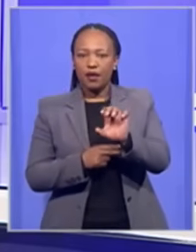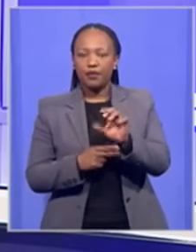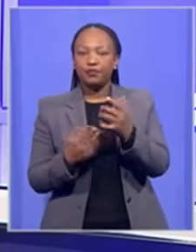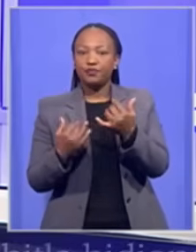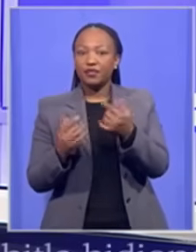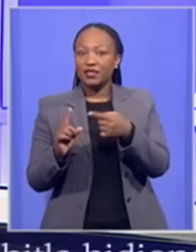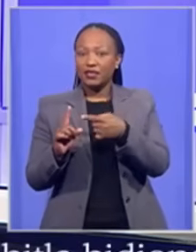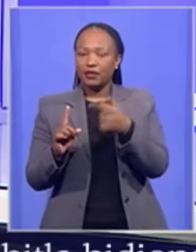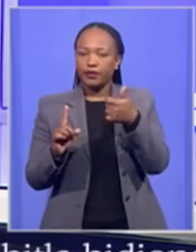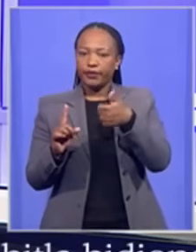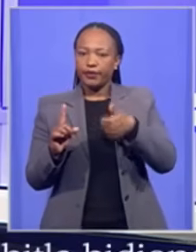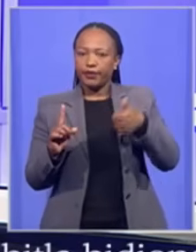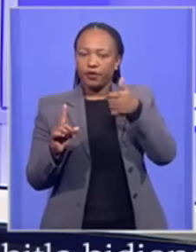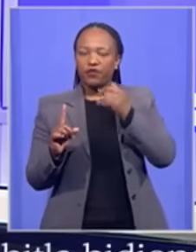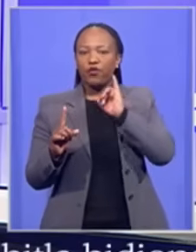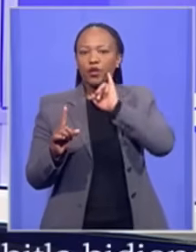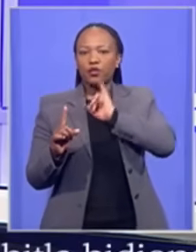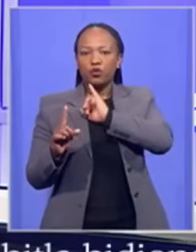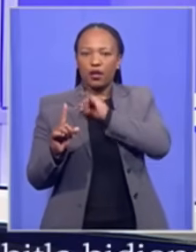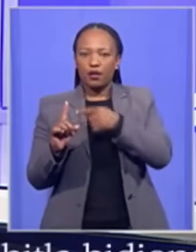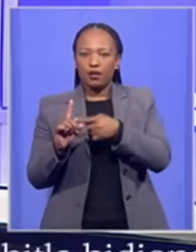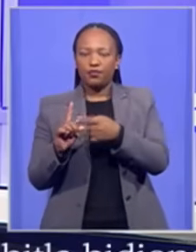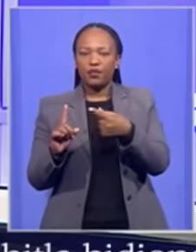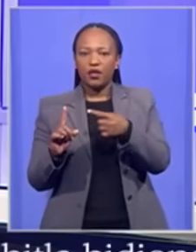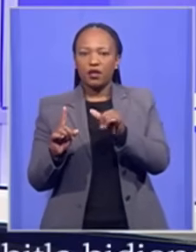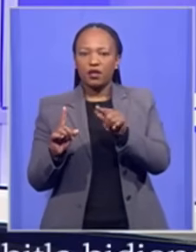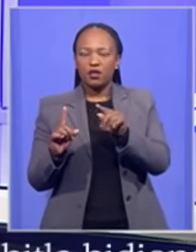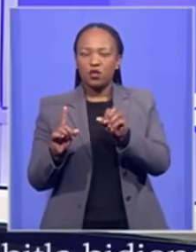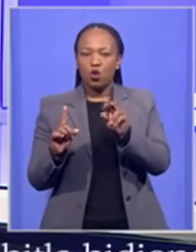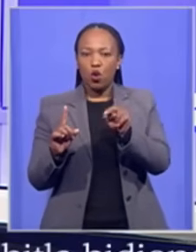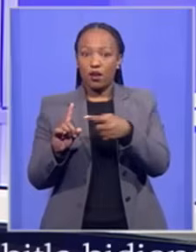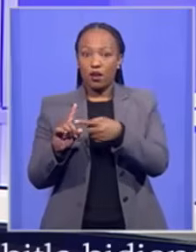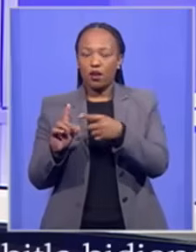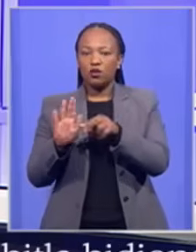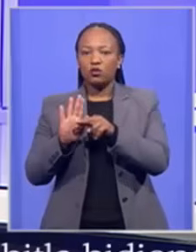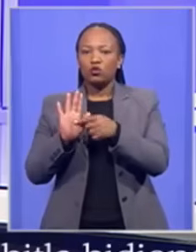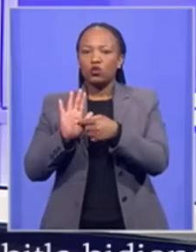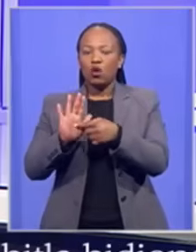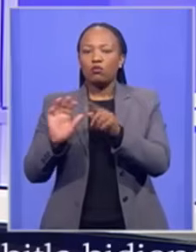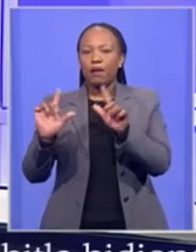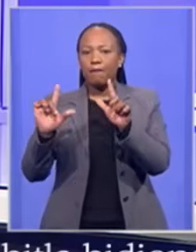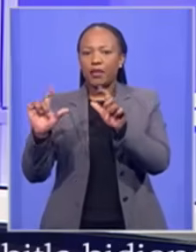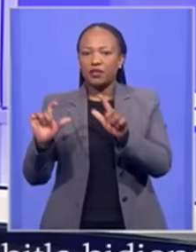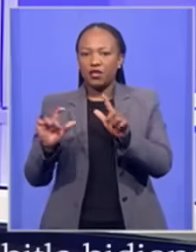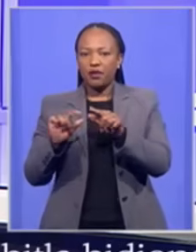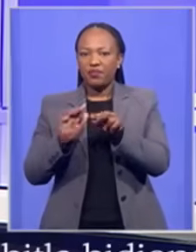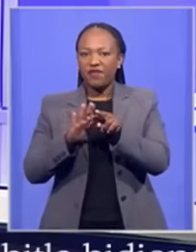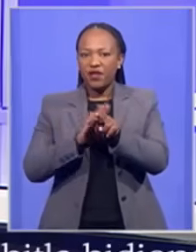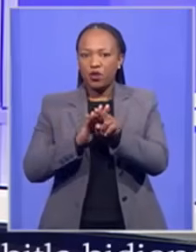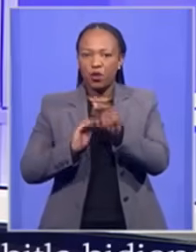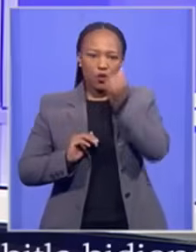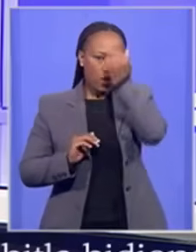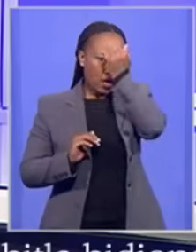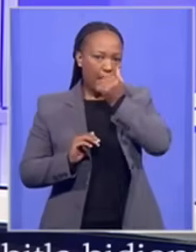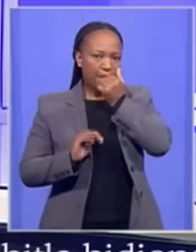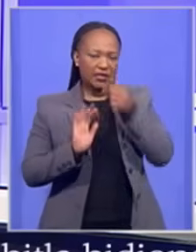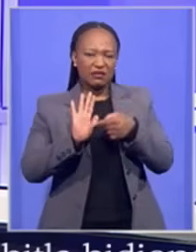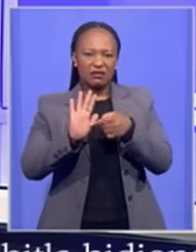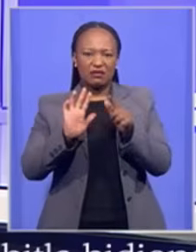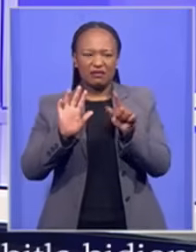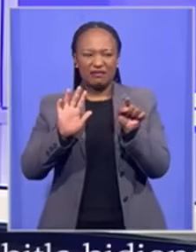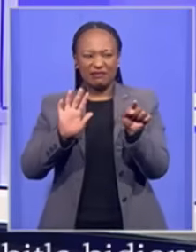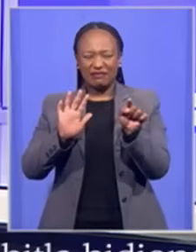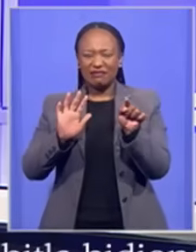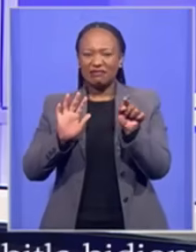o hlalošitše ditiragalo tša kgatišo tša video le diswantšho tšeo di lokolotšwego ke sehlopha sa Hamas bjalo ka tša bosatane